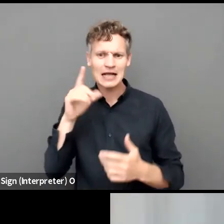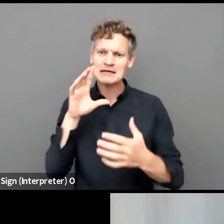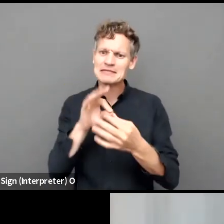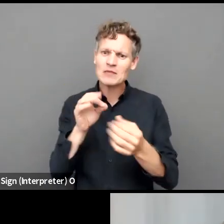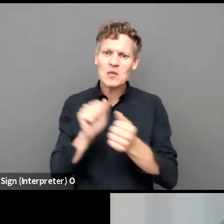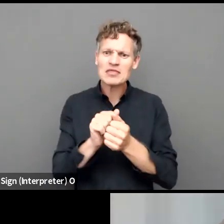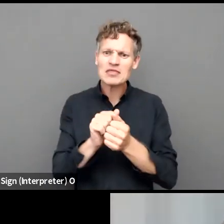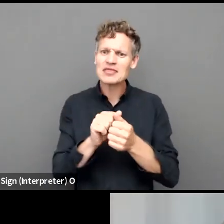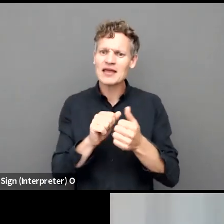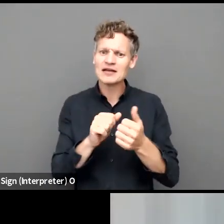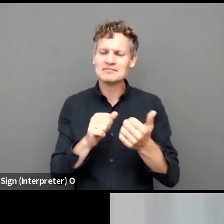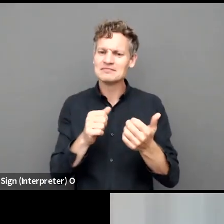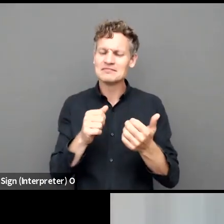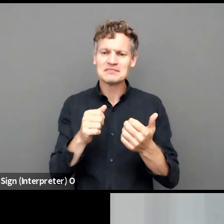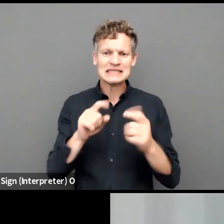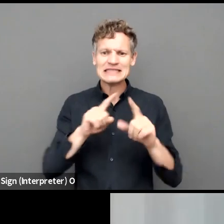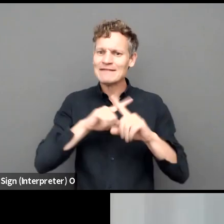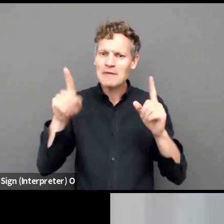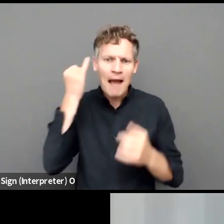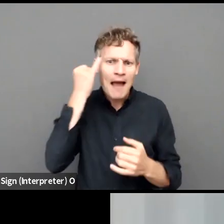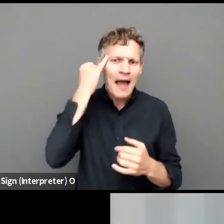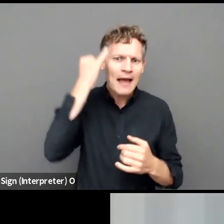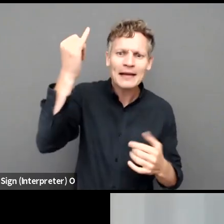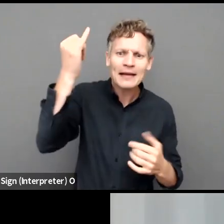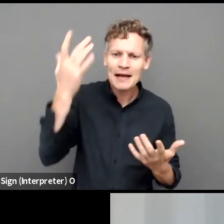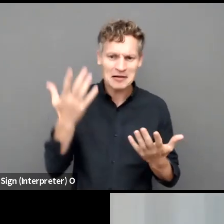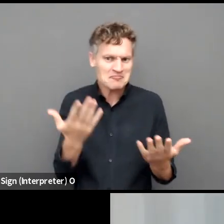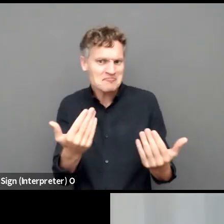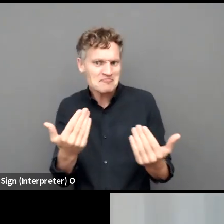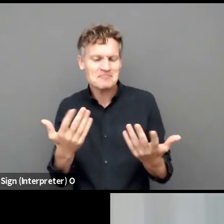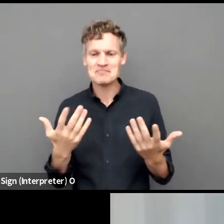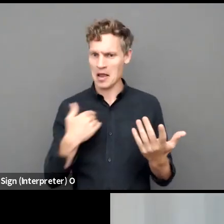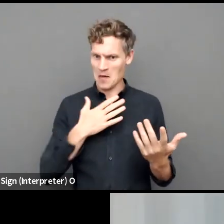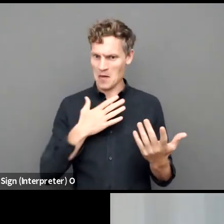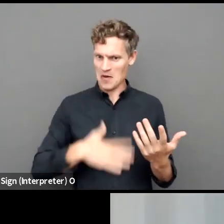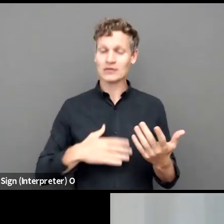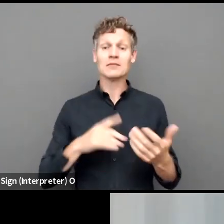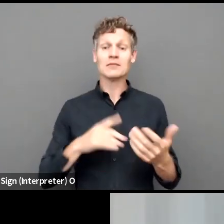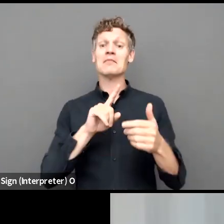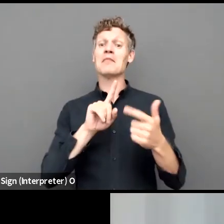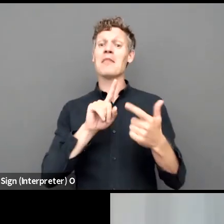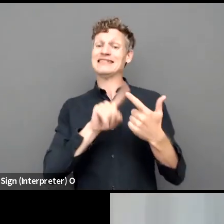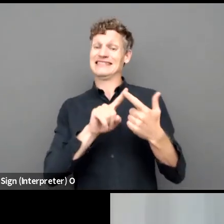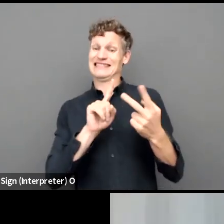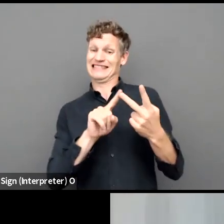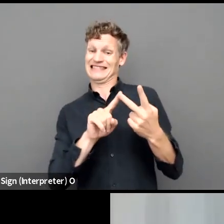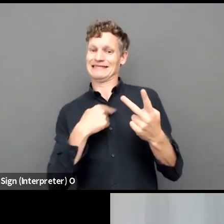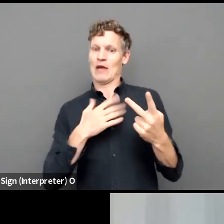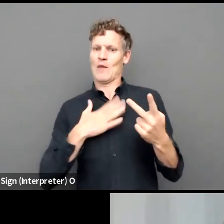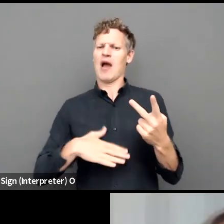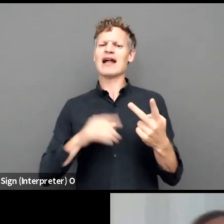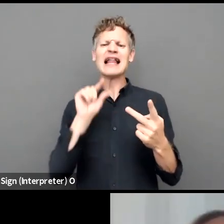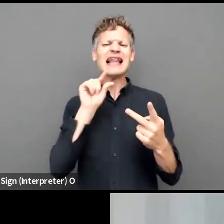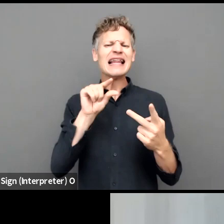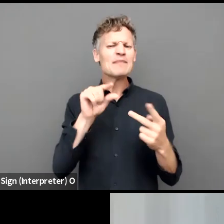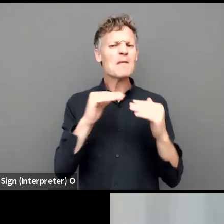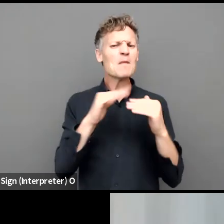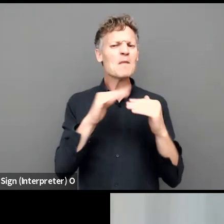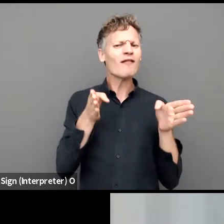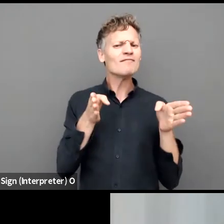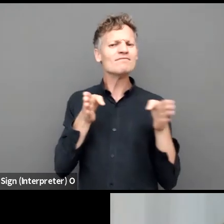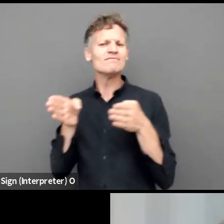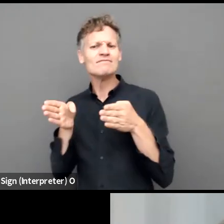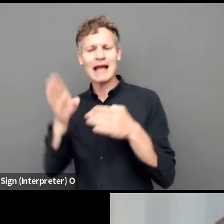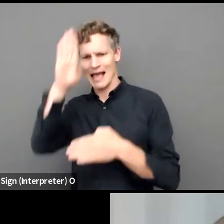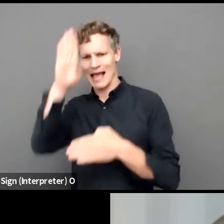I'm very happy to listen to you share on that as well. But let's also come and zoom into the academic profession, which to some extent